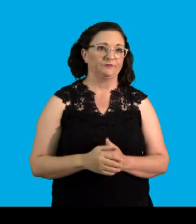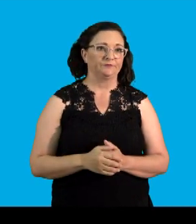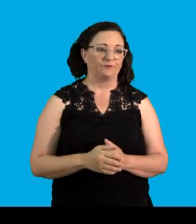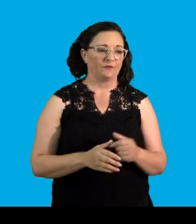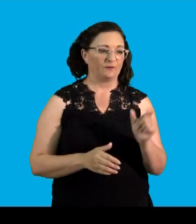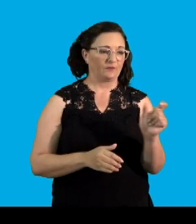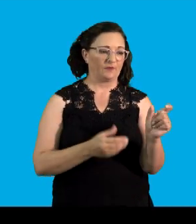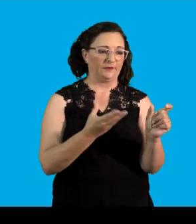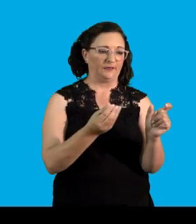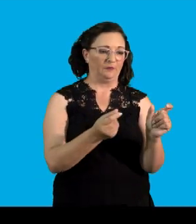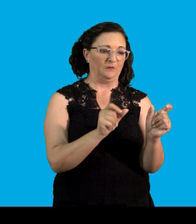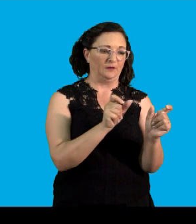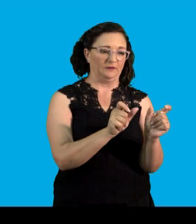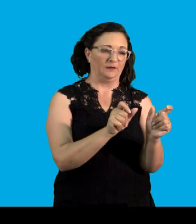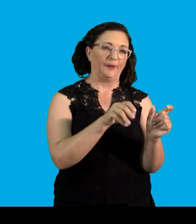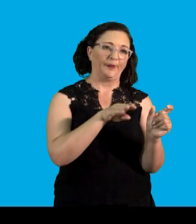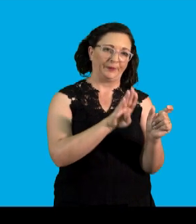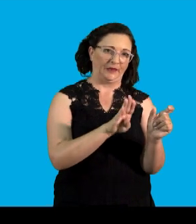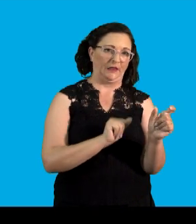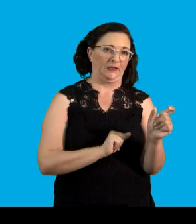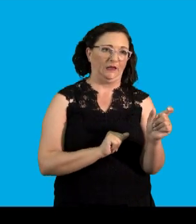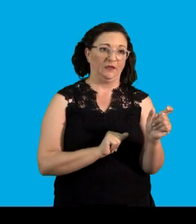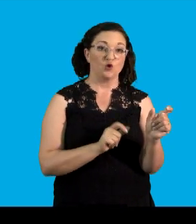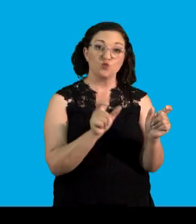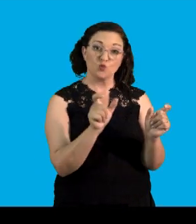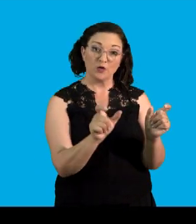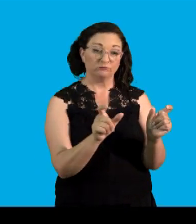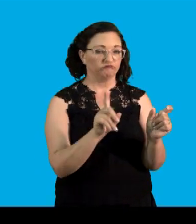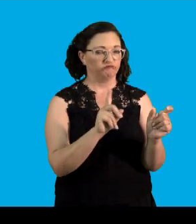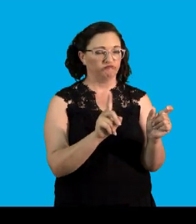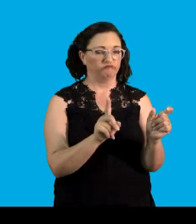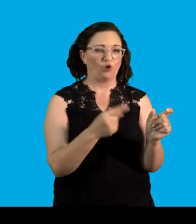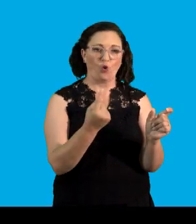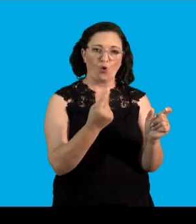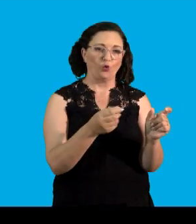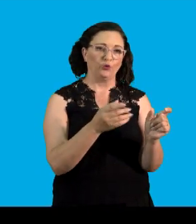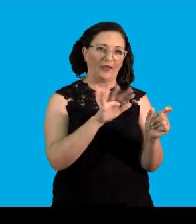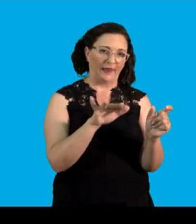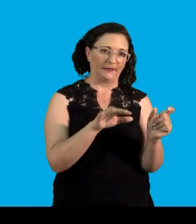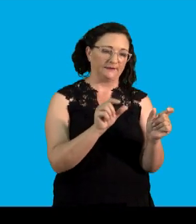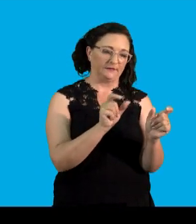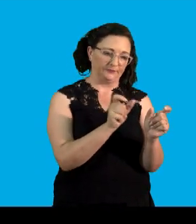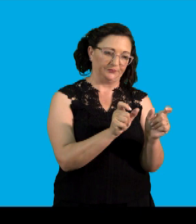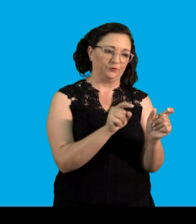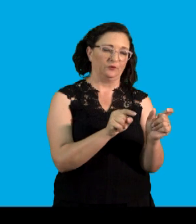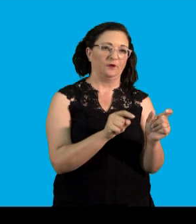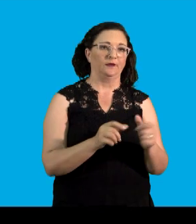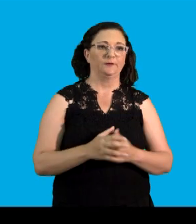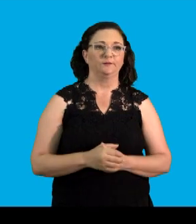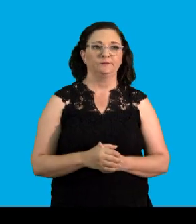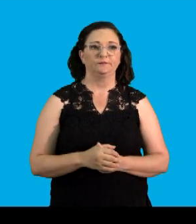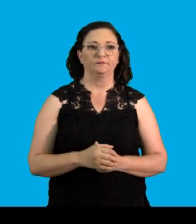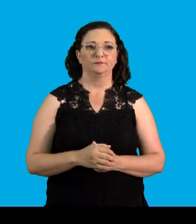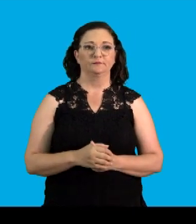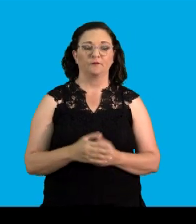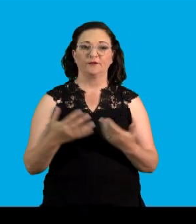write B. You don't write the word secondary, you just write the letter that is correct next to the question numbers.